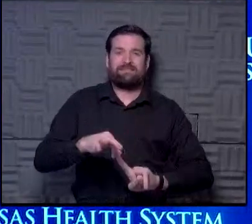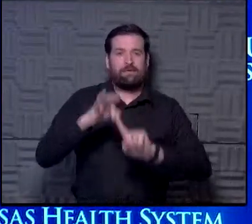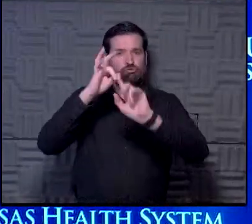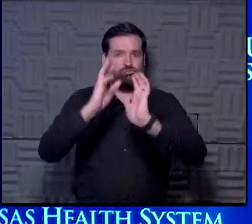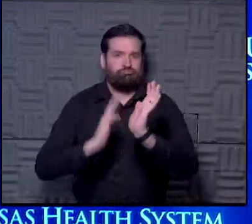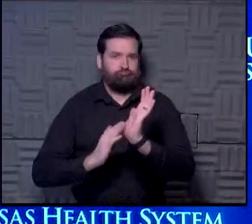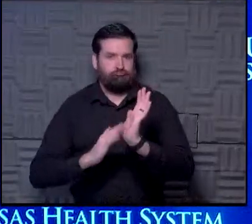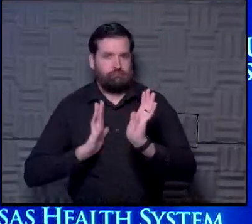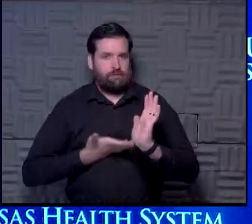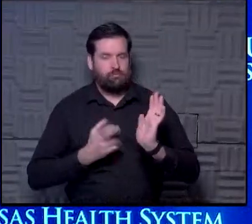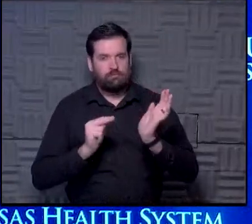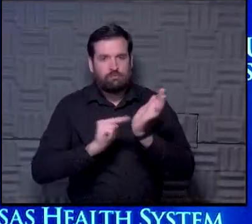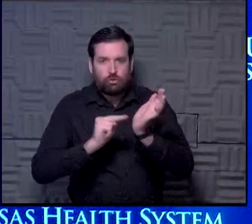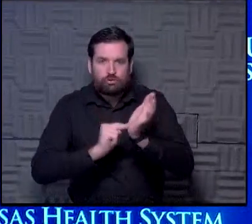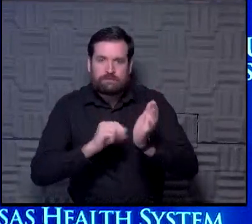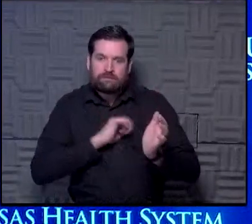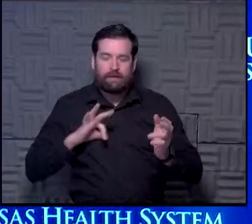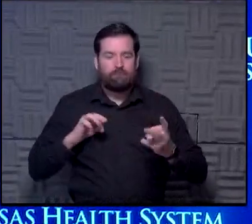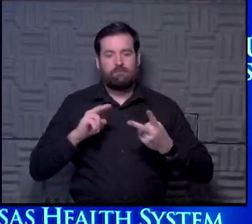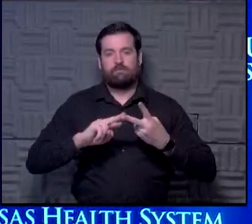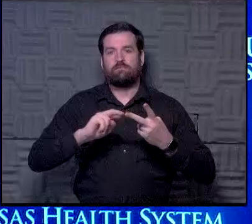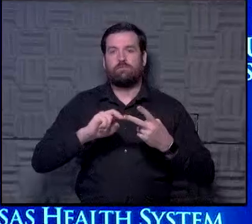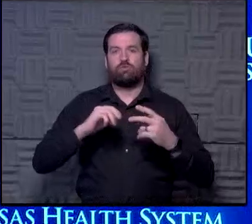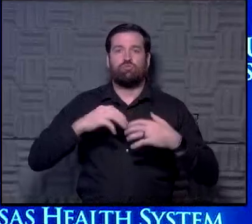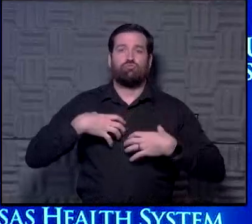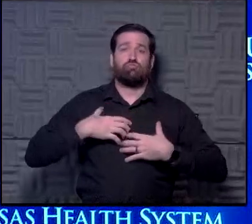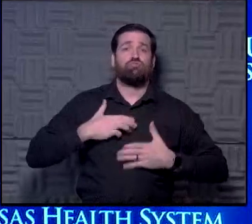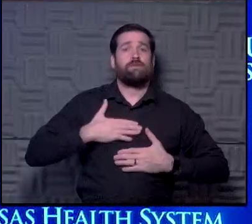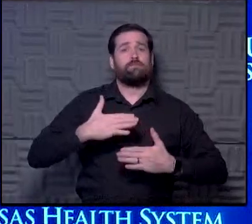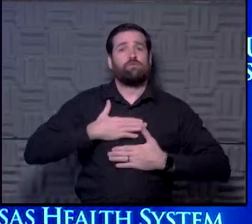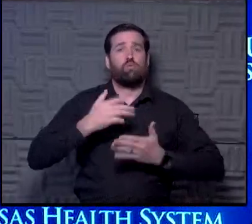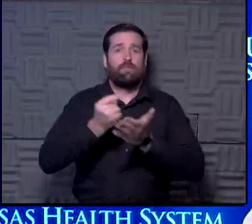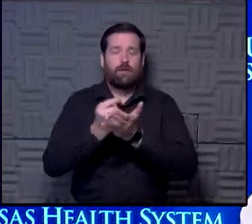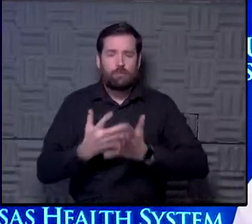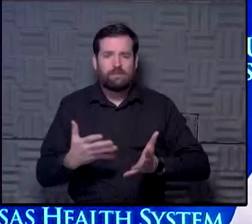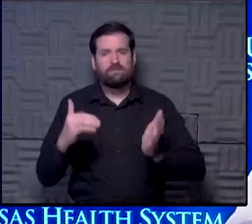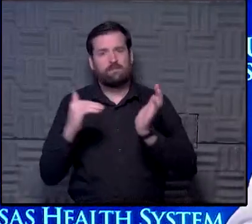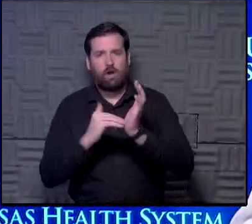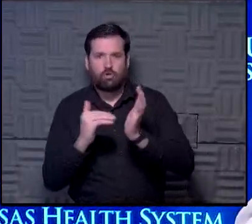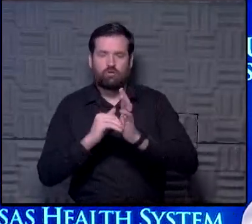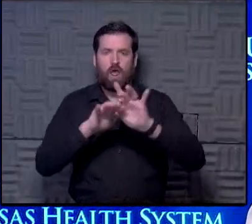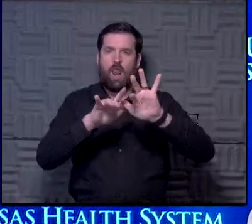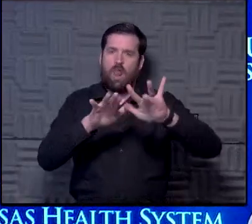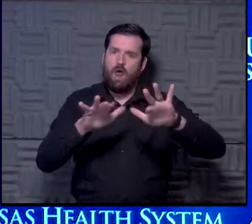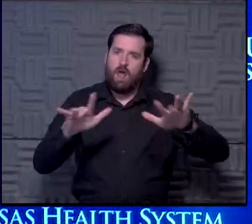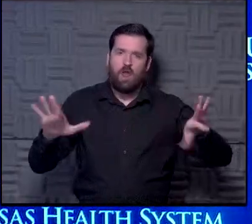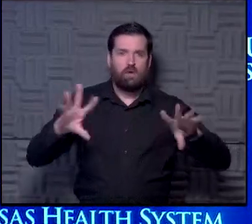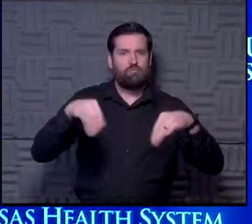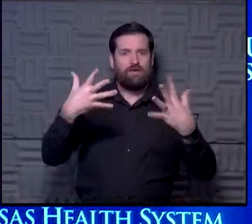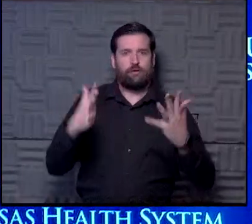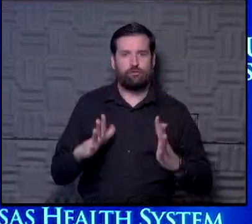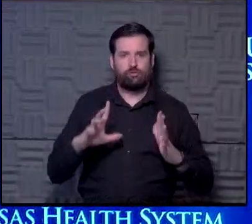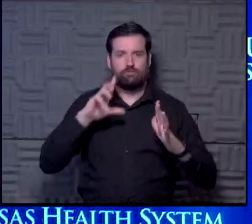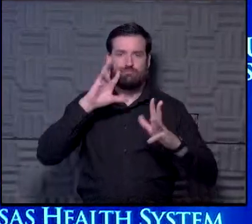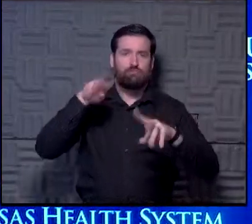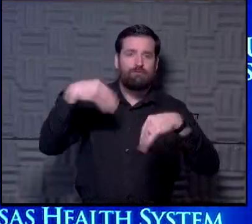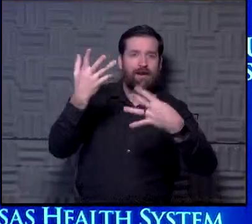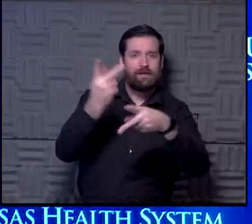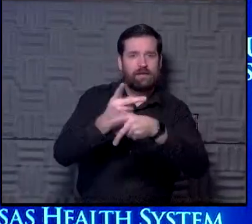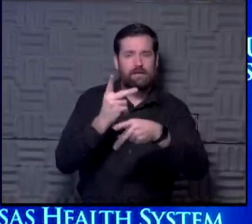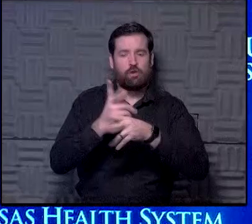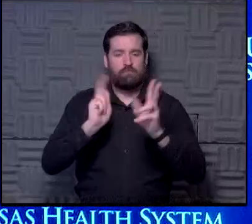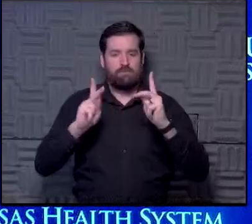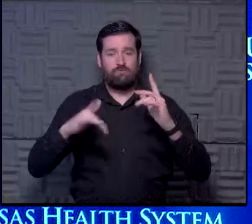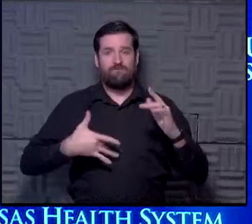nursing staff and our respiratory therapists and our frontline staff, as well as our docs and every providers who are out there providing that care that makes